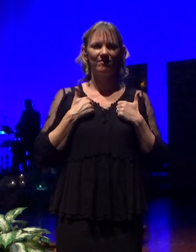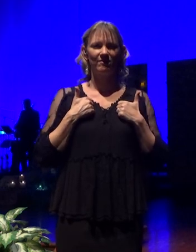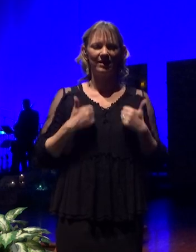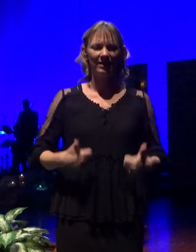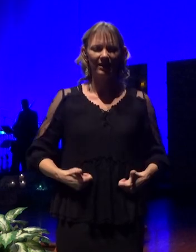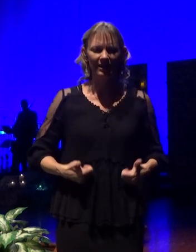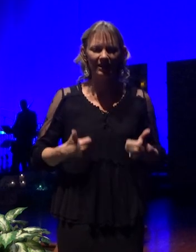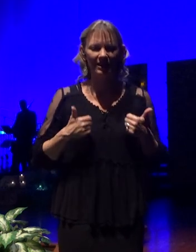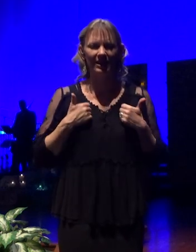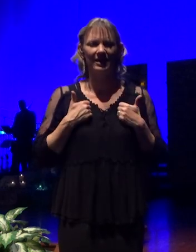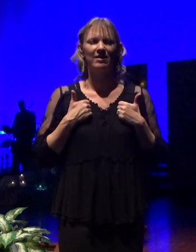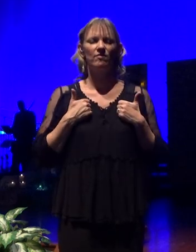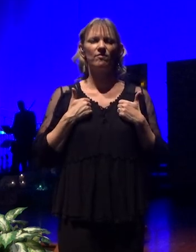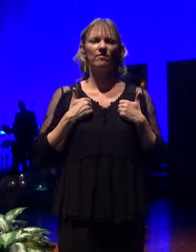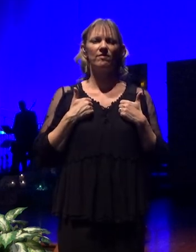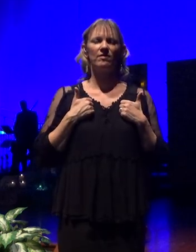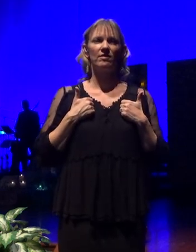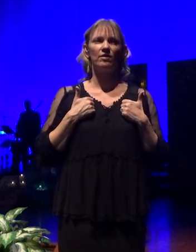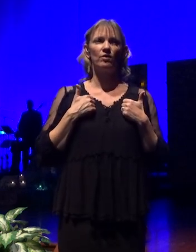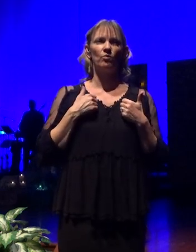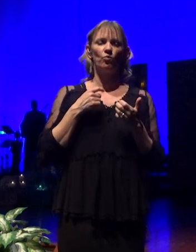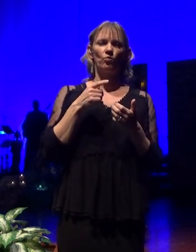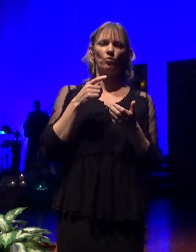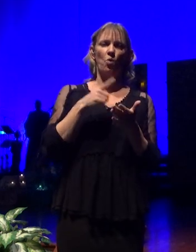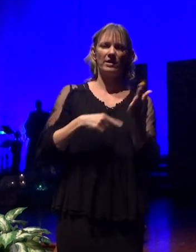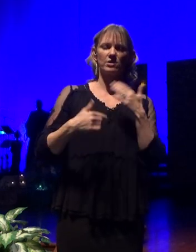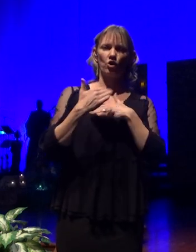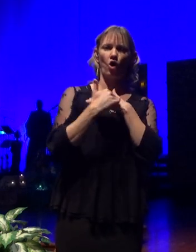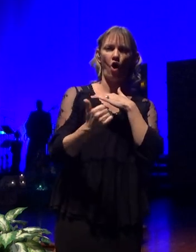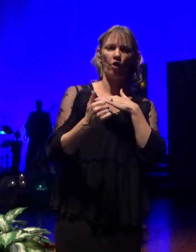that life that is calling,